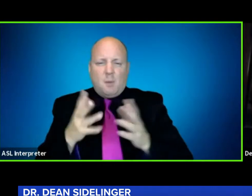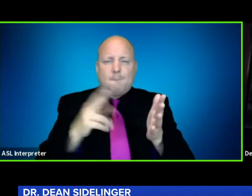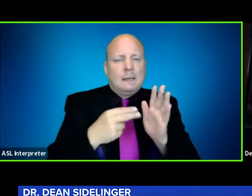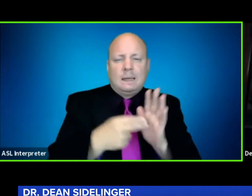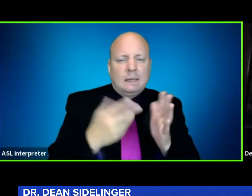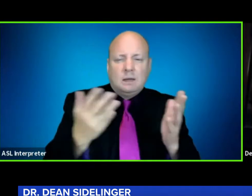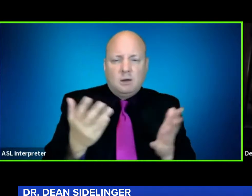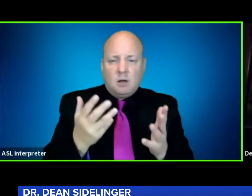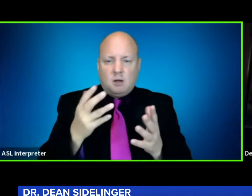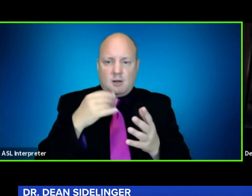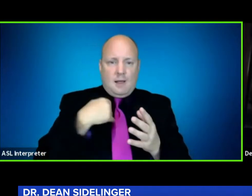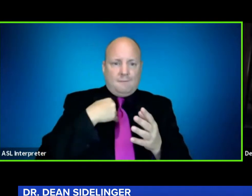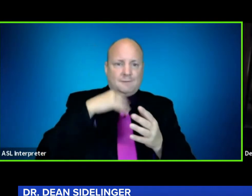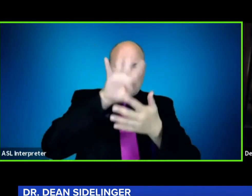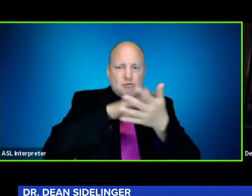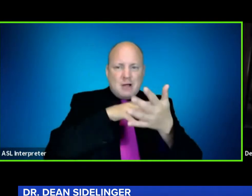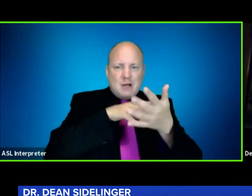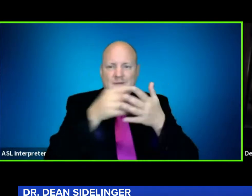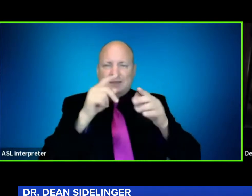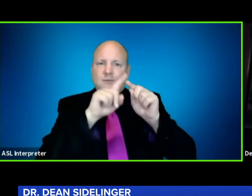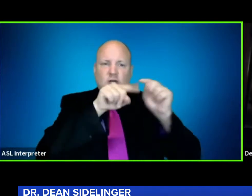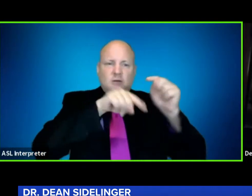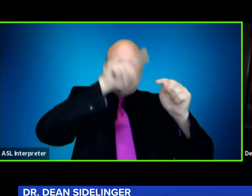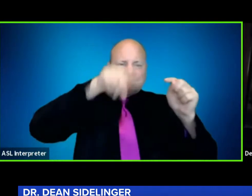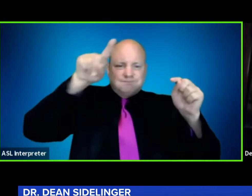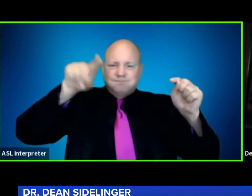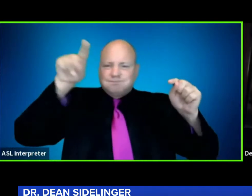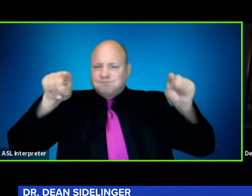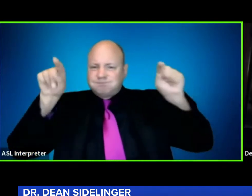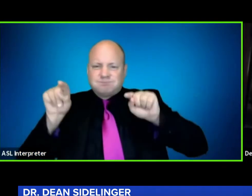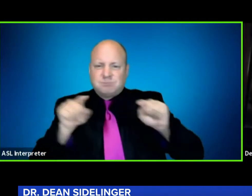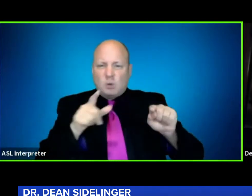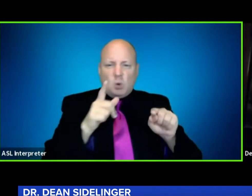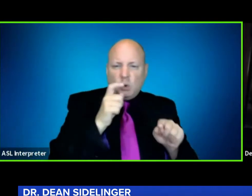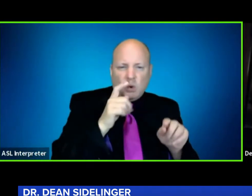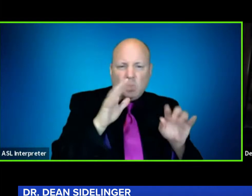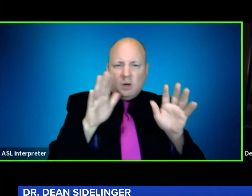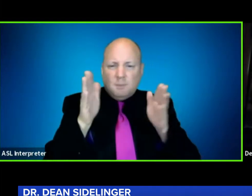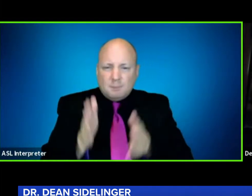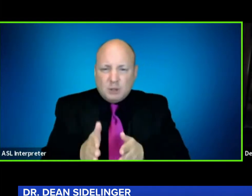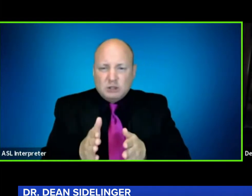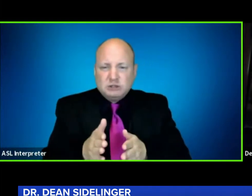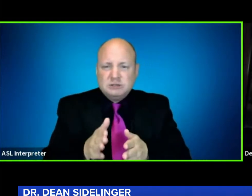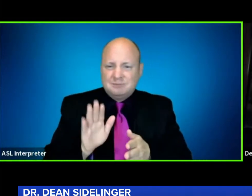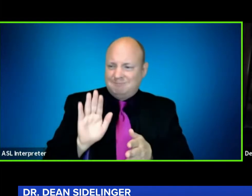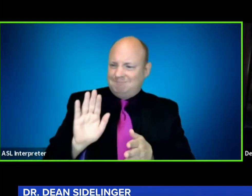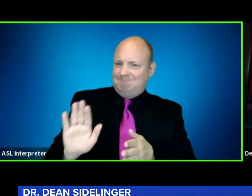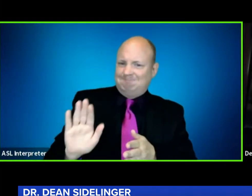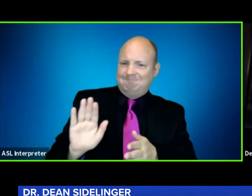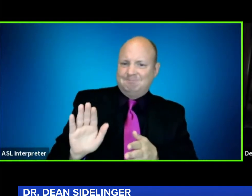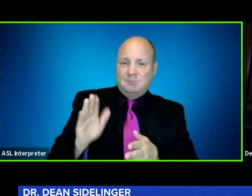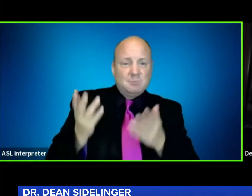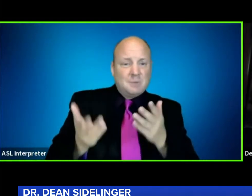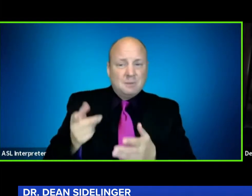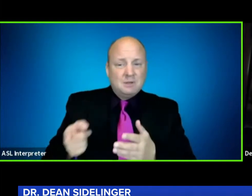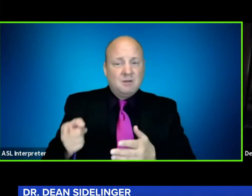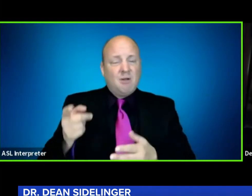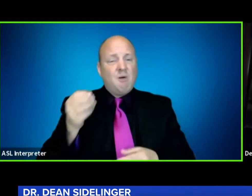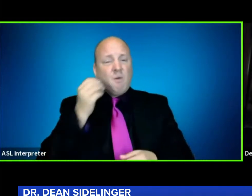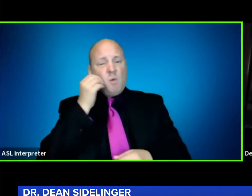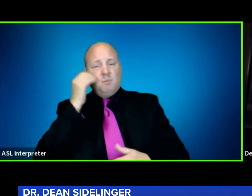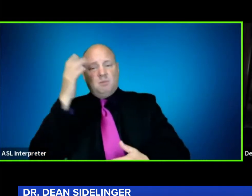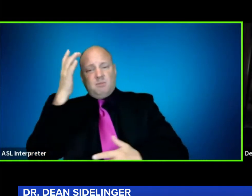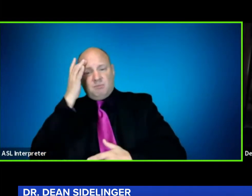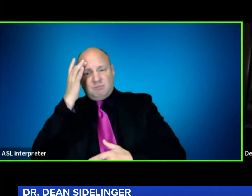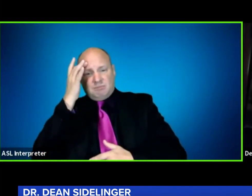fellow Oregonian. They may be sick at home with family members caring for them. They may be receiving life-saving treatment